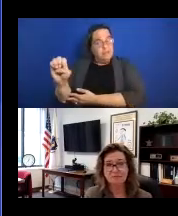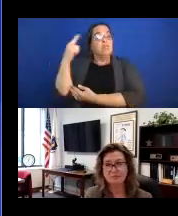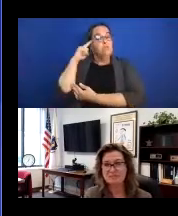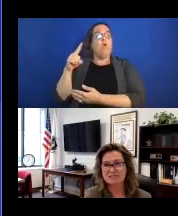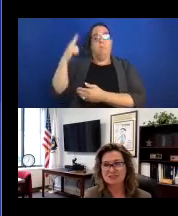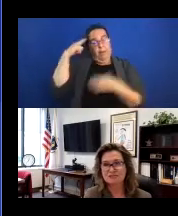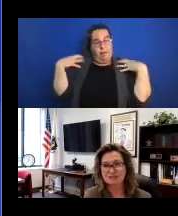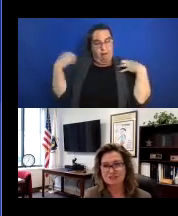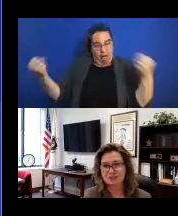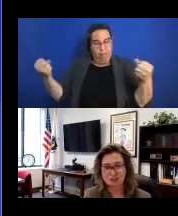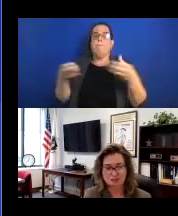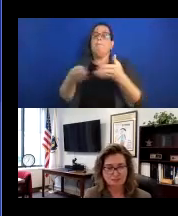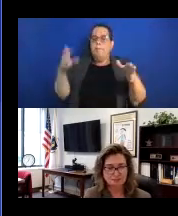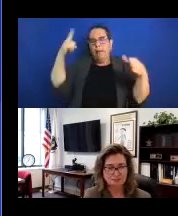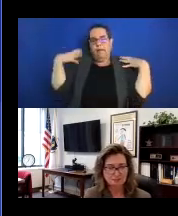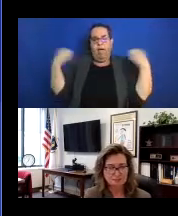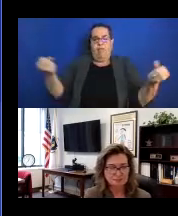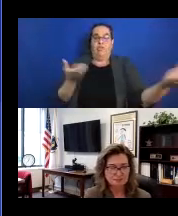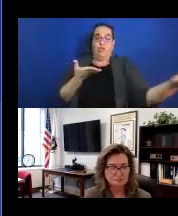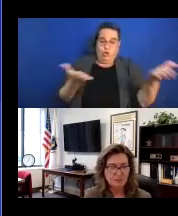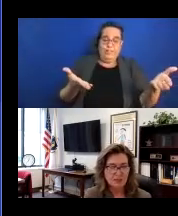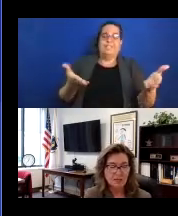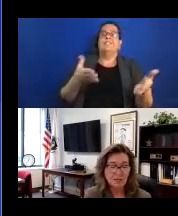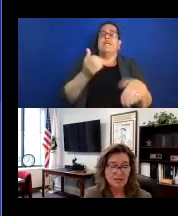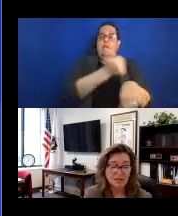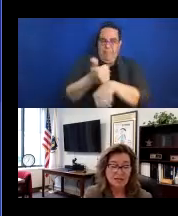and Implementation Research.